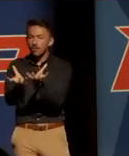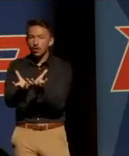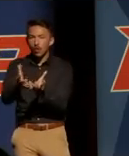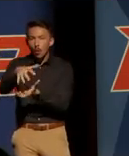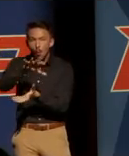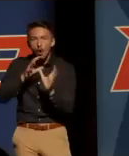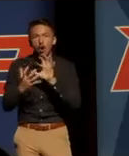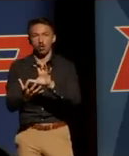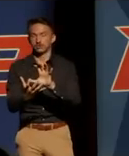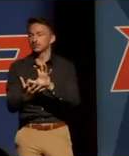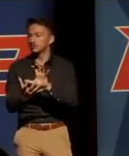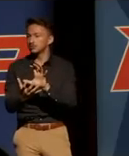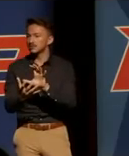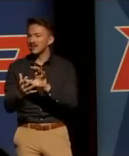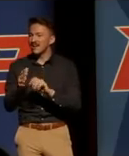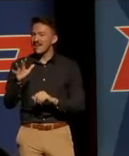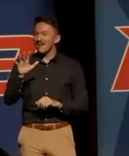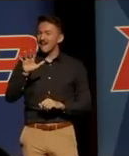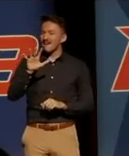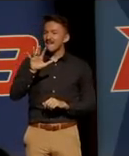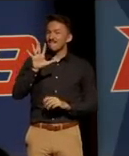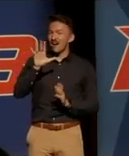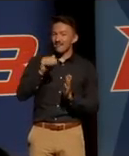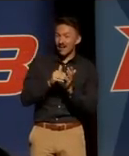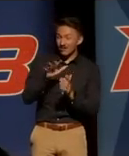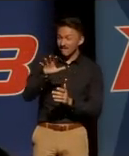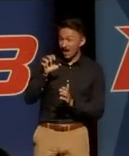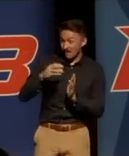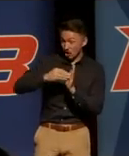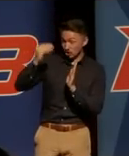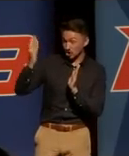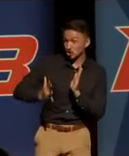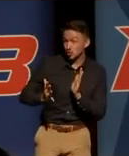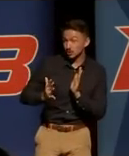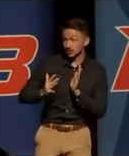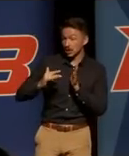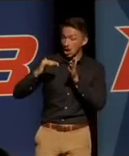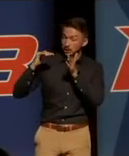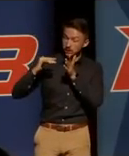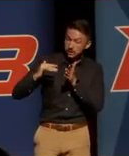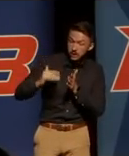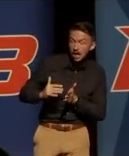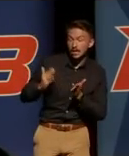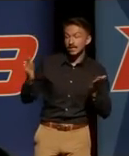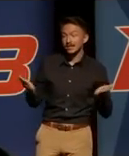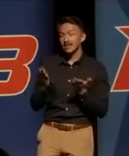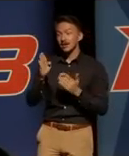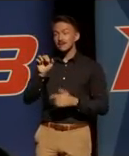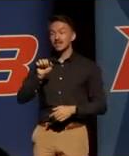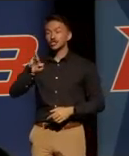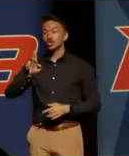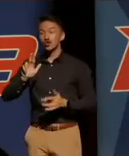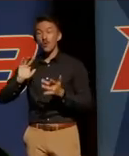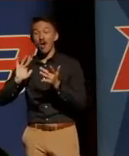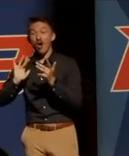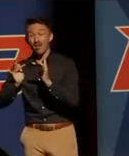Over 5,500 students are studying at Boise State